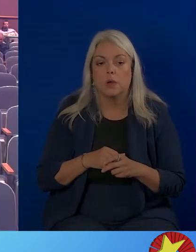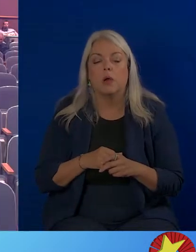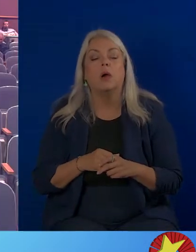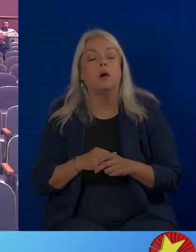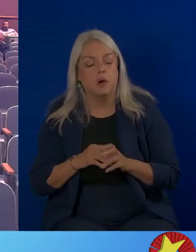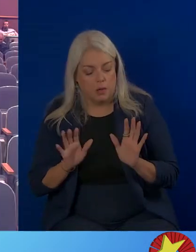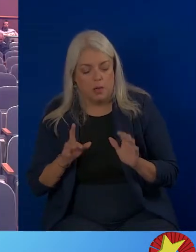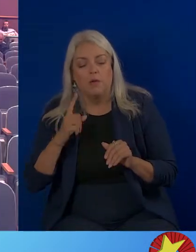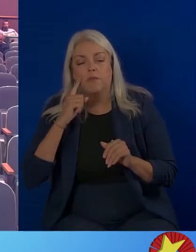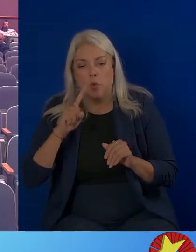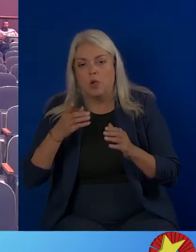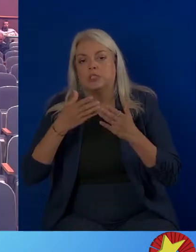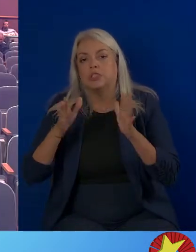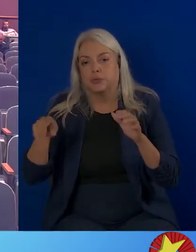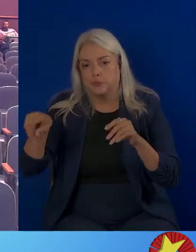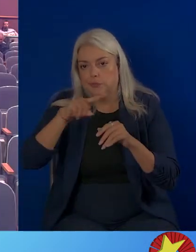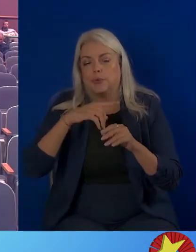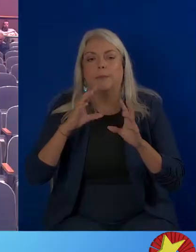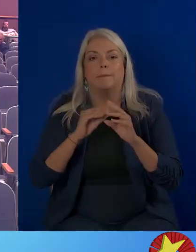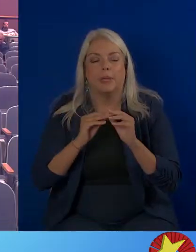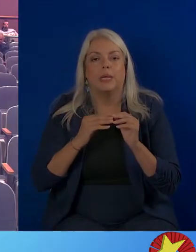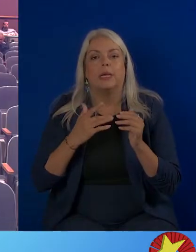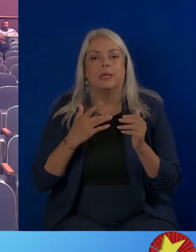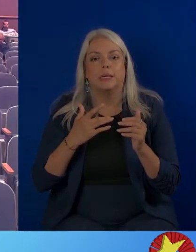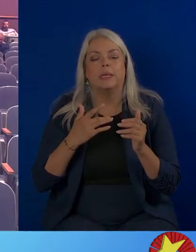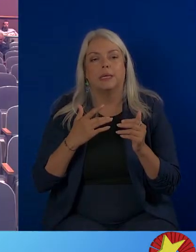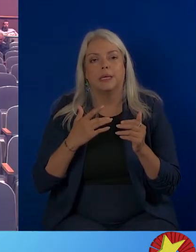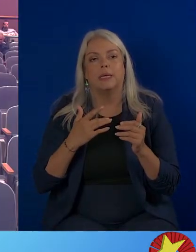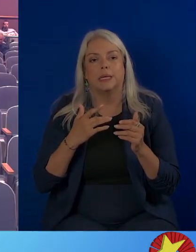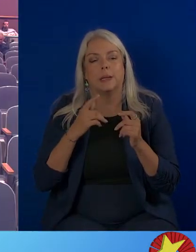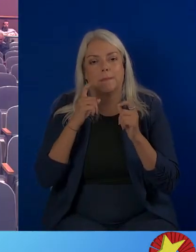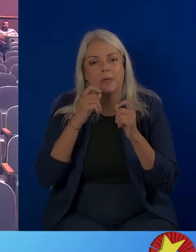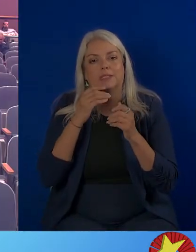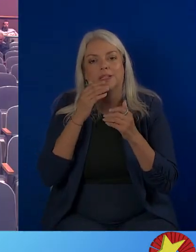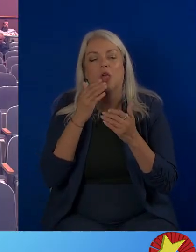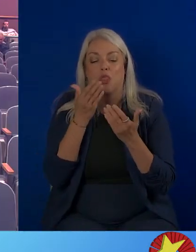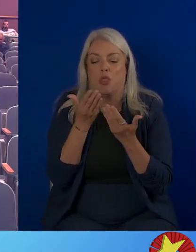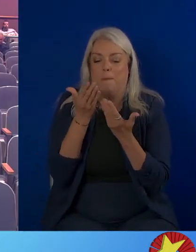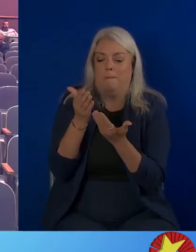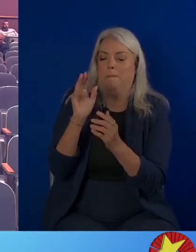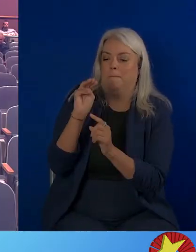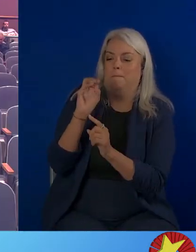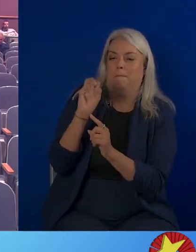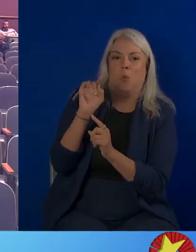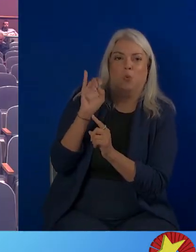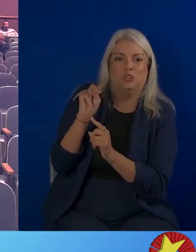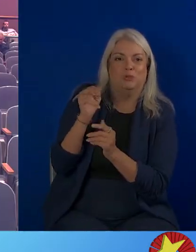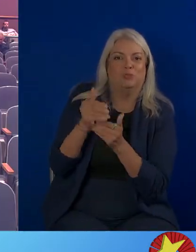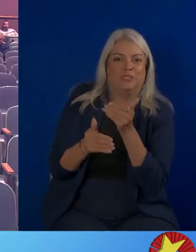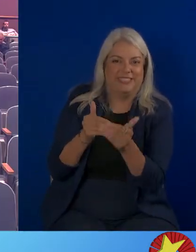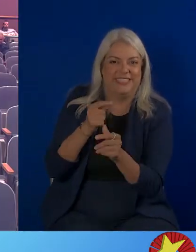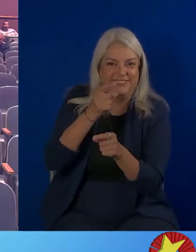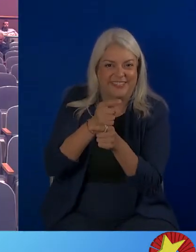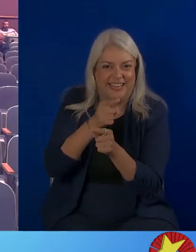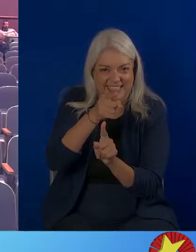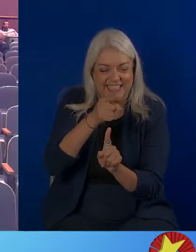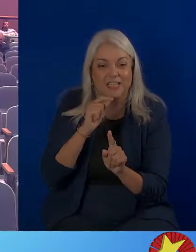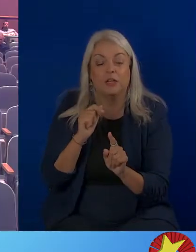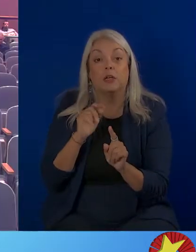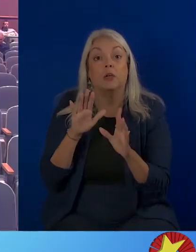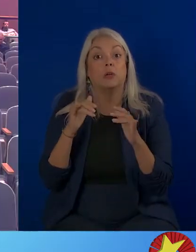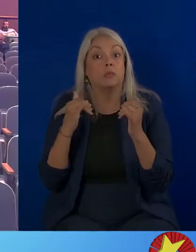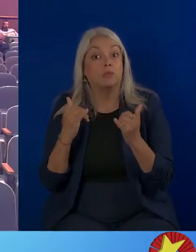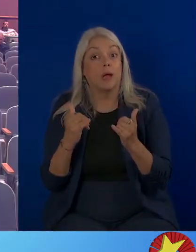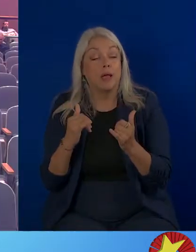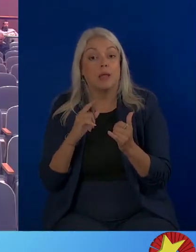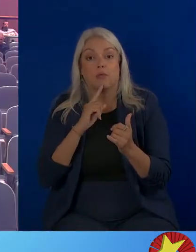for meetings, it's a somewhat meticulous procedure, the motion procedure. So right now, everything